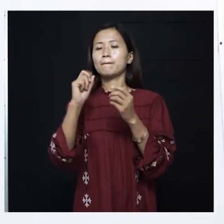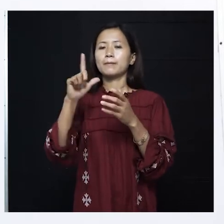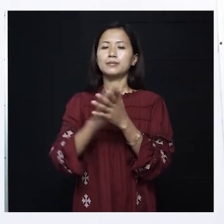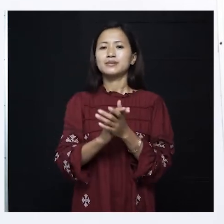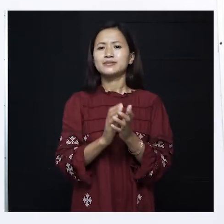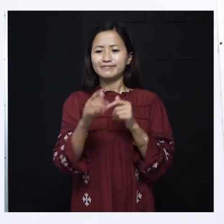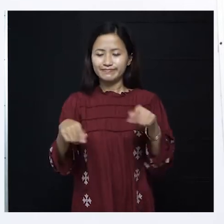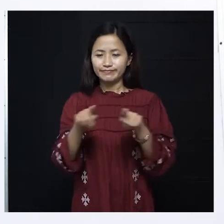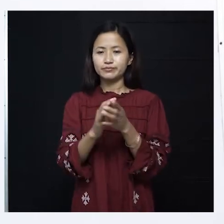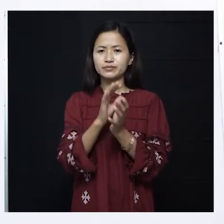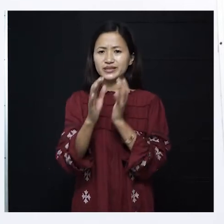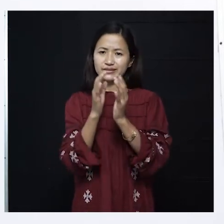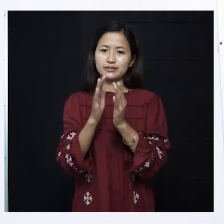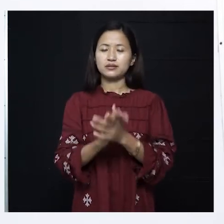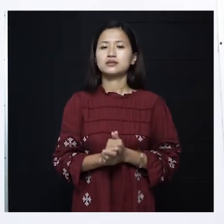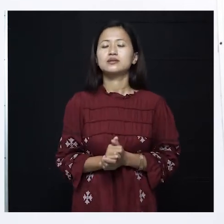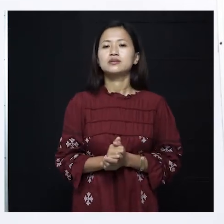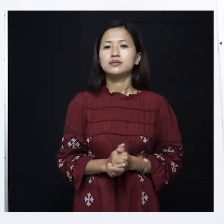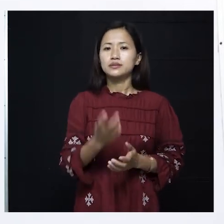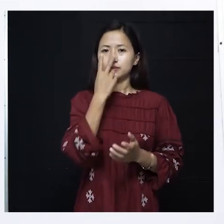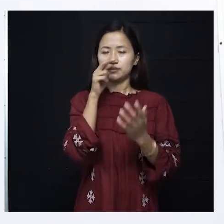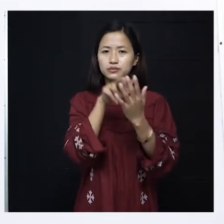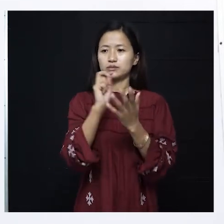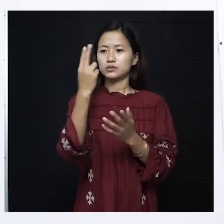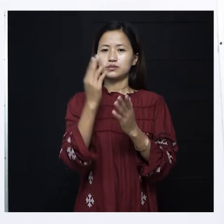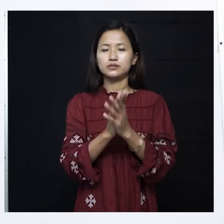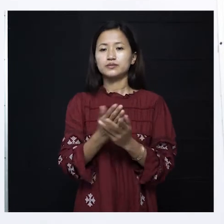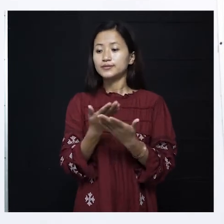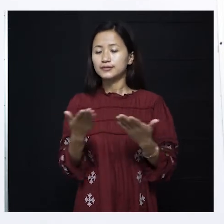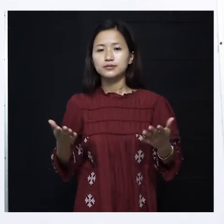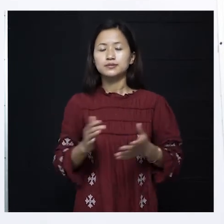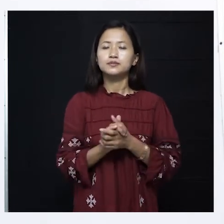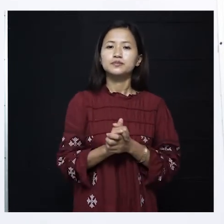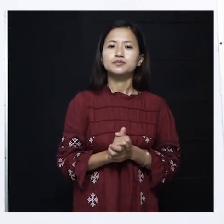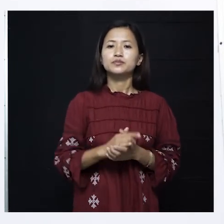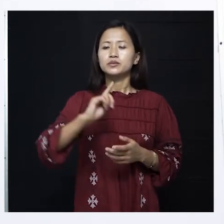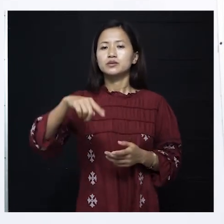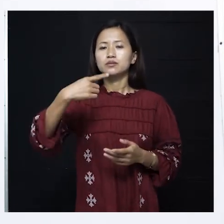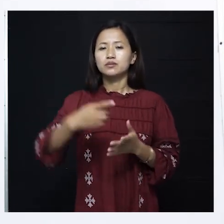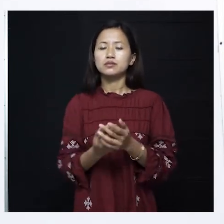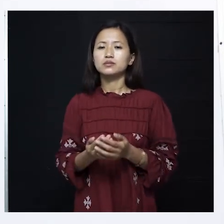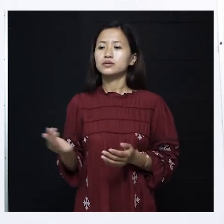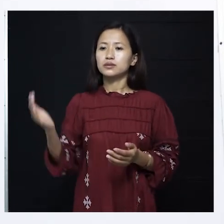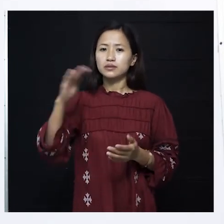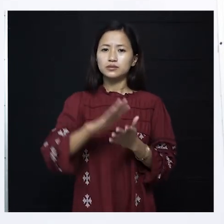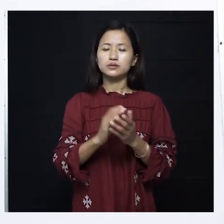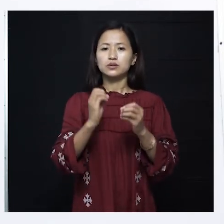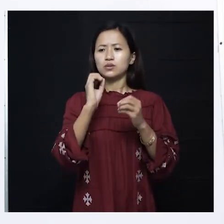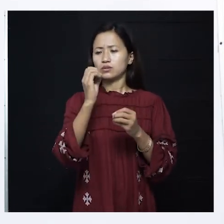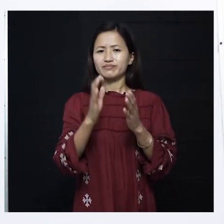here I want to focus on two things. Okay, and that is because it always comes in the objective.